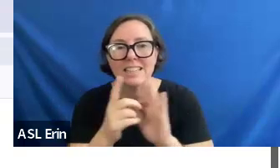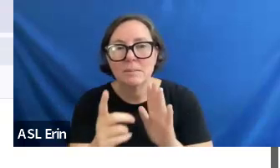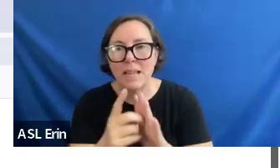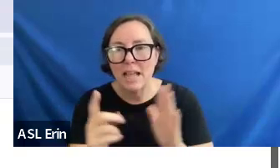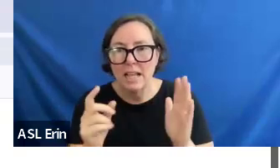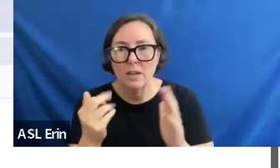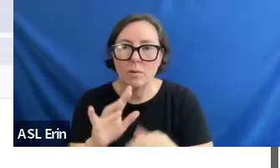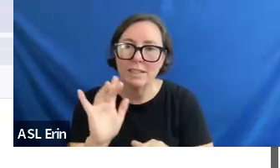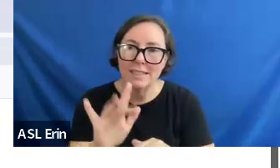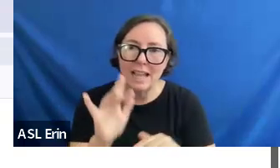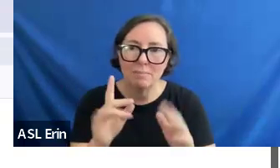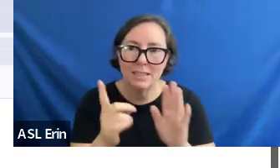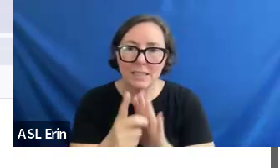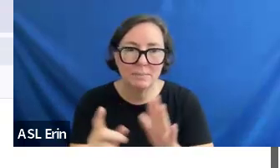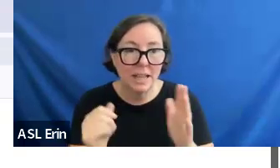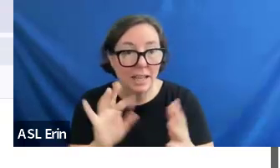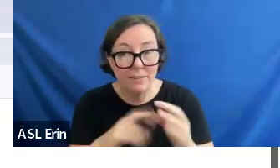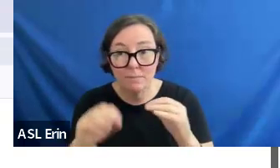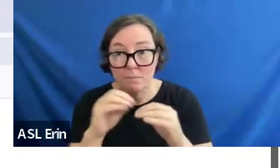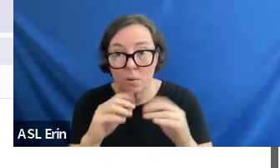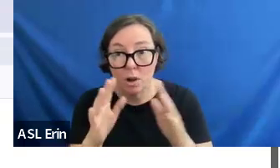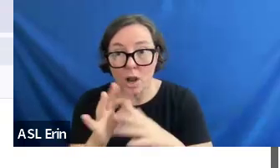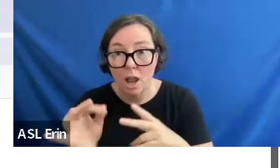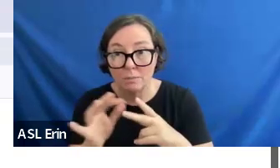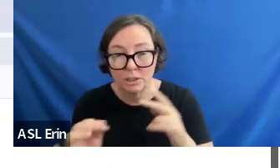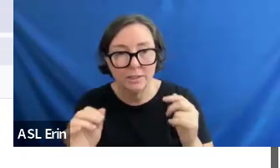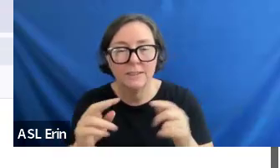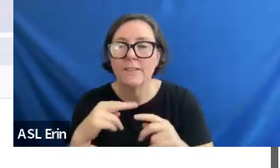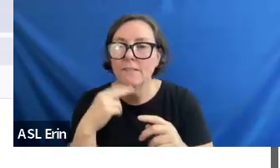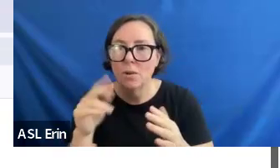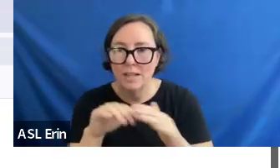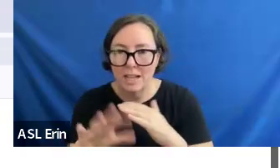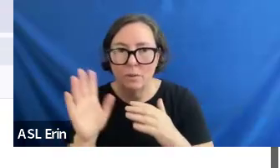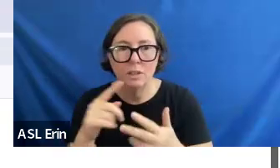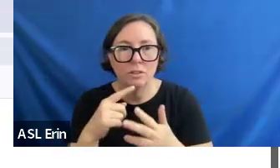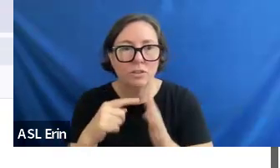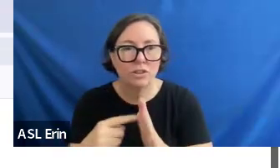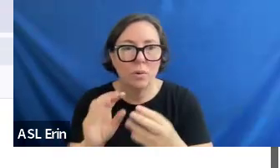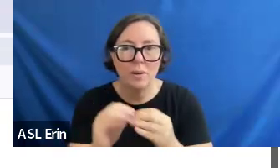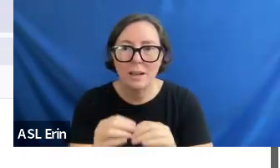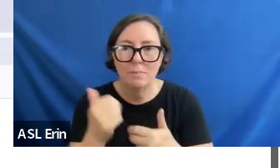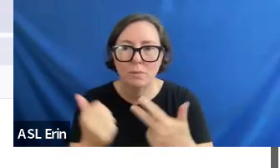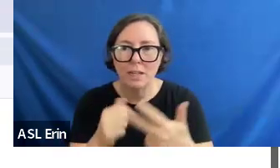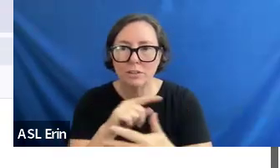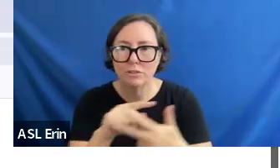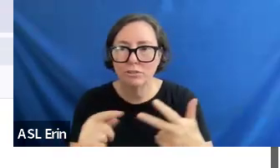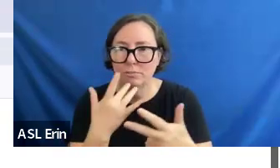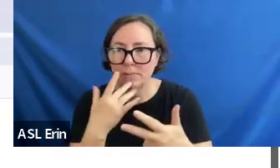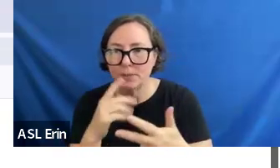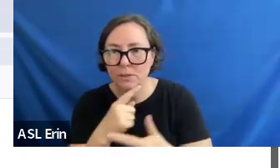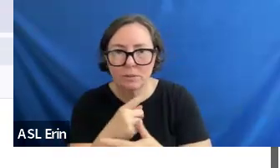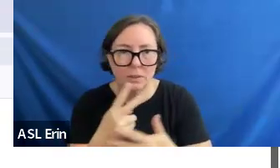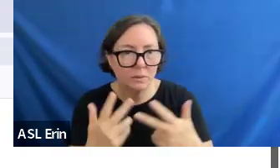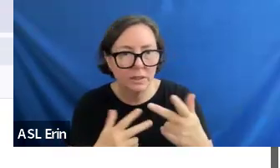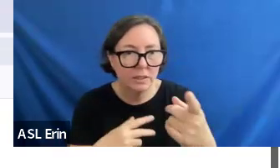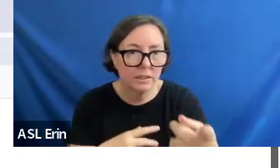Display. If there is more than one option, voice access will display numbers to help you choose the option you want. In this case,